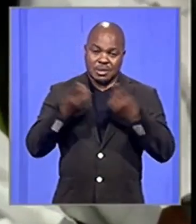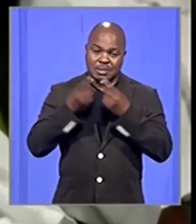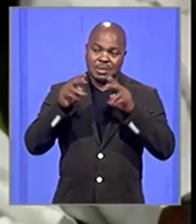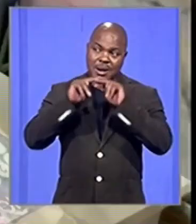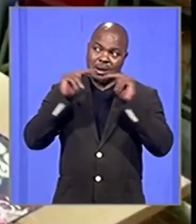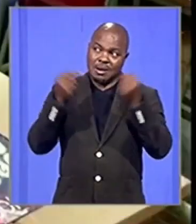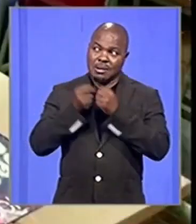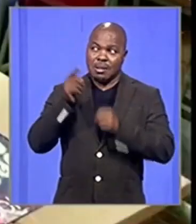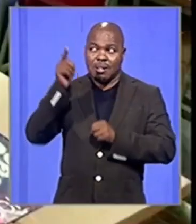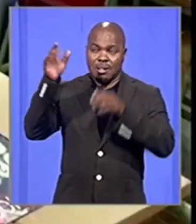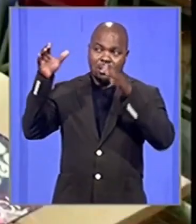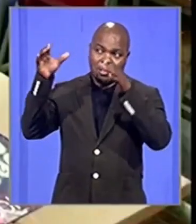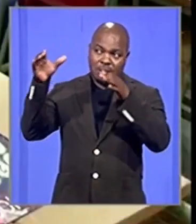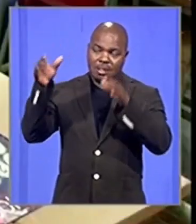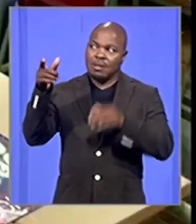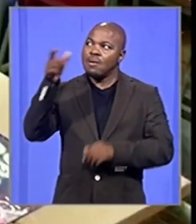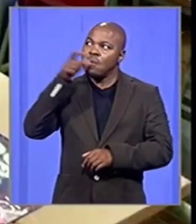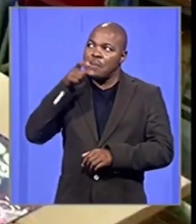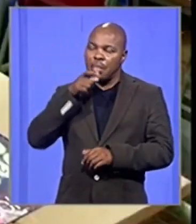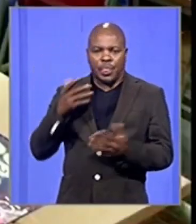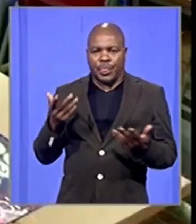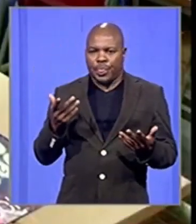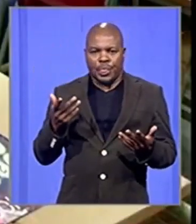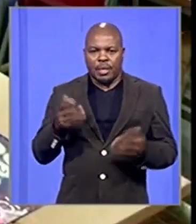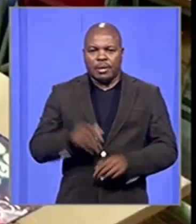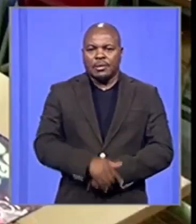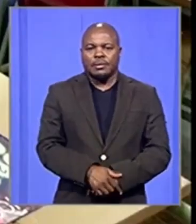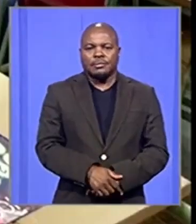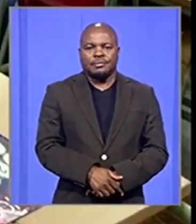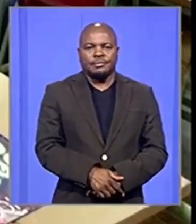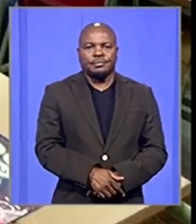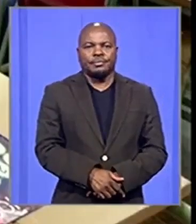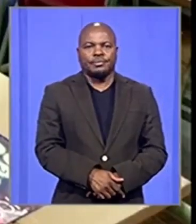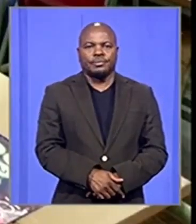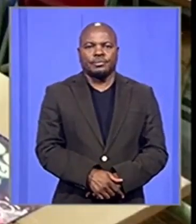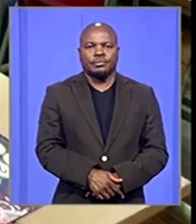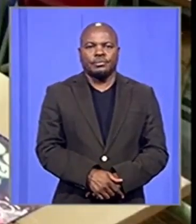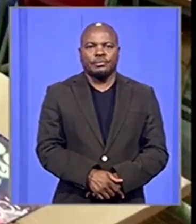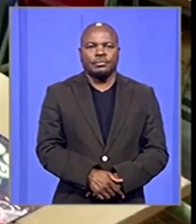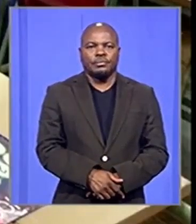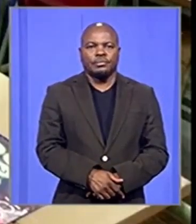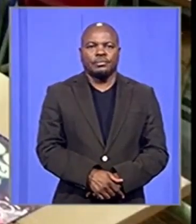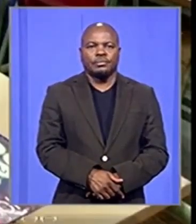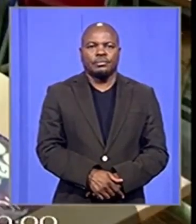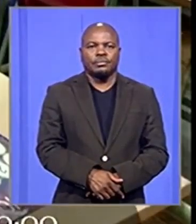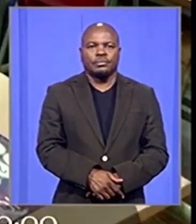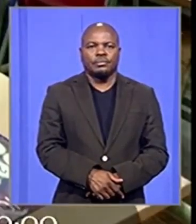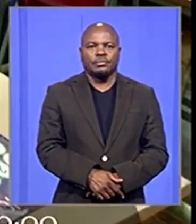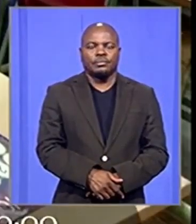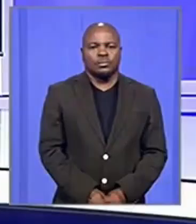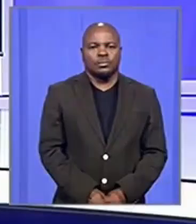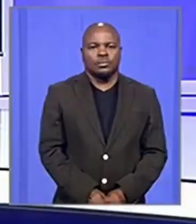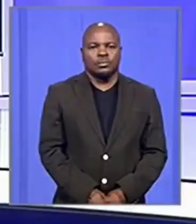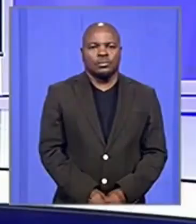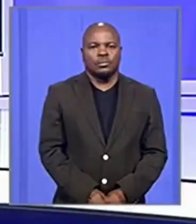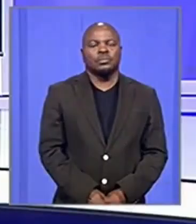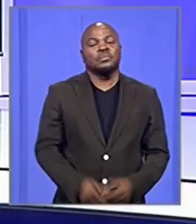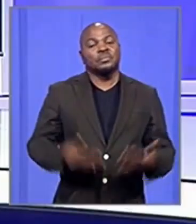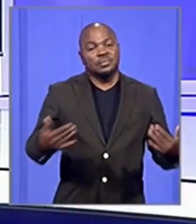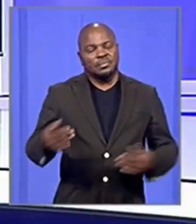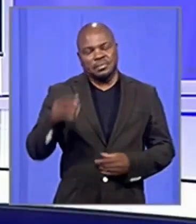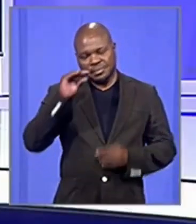bosetšhaba la thuto ga le a tshwaela. Sentle English, SABC News, Mahikeng.